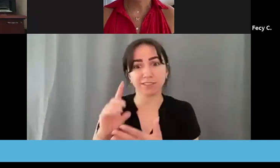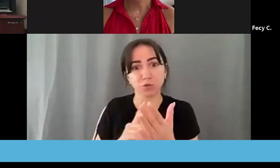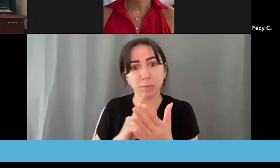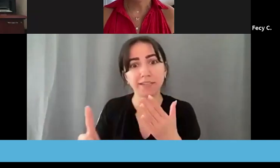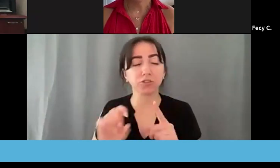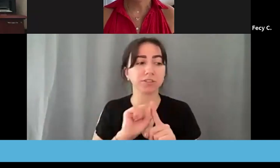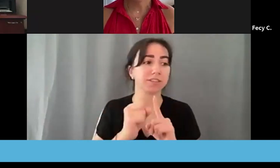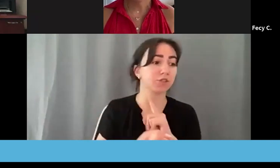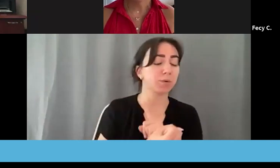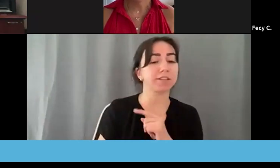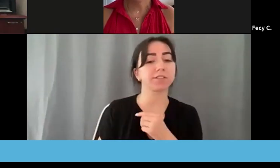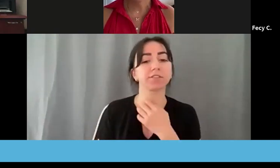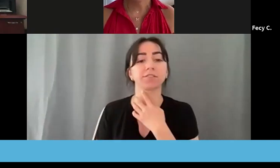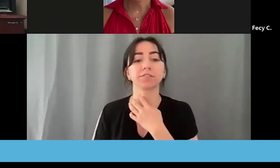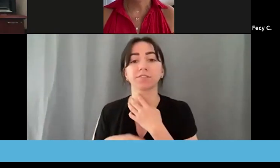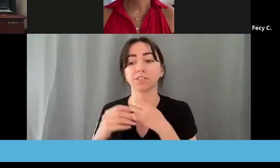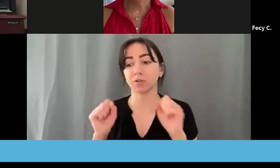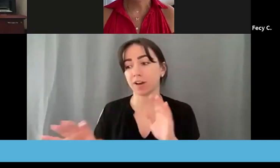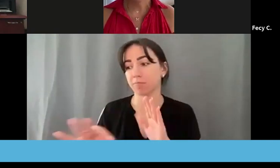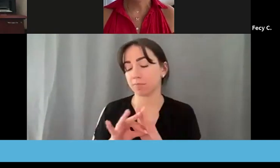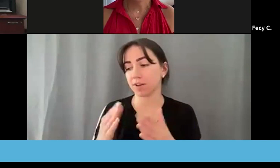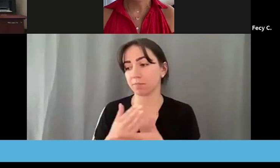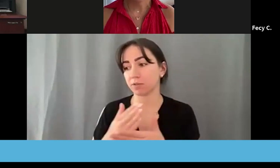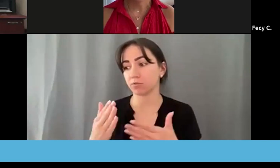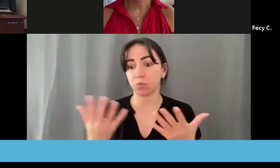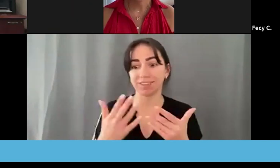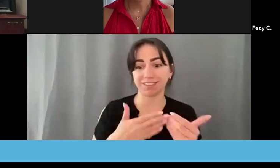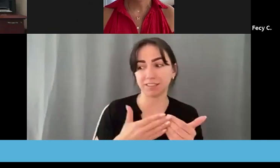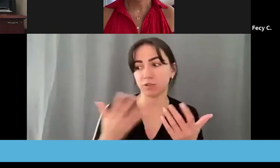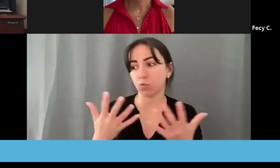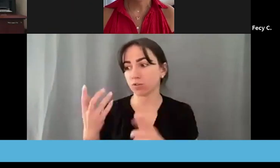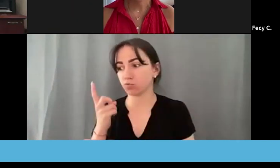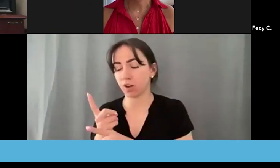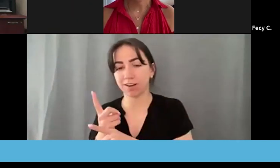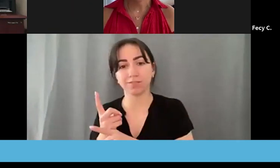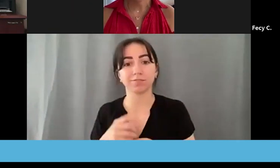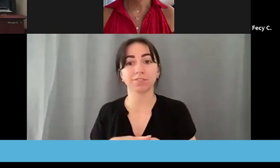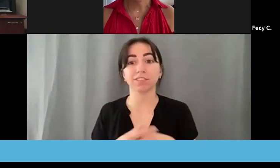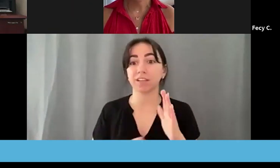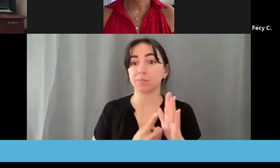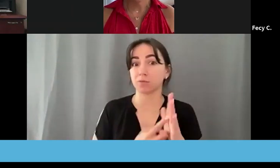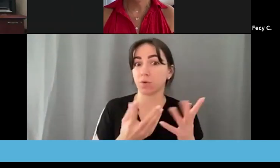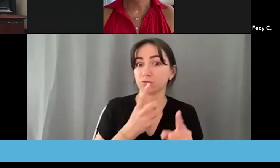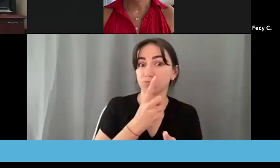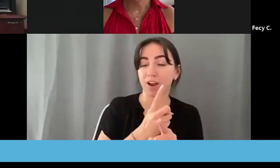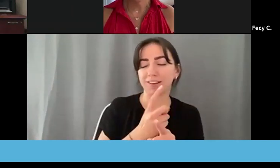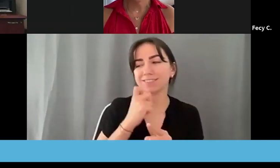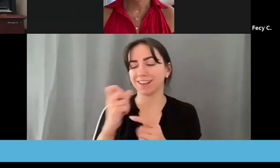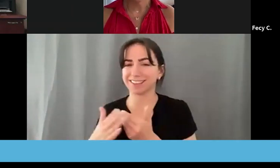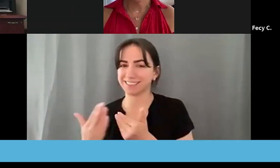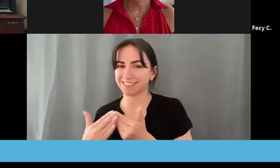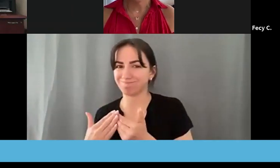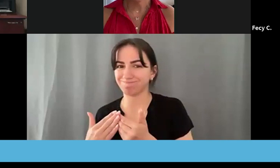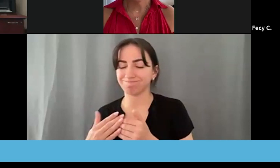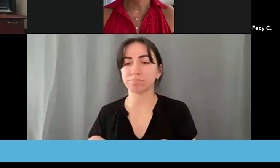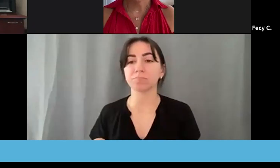or situations where you can choose between what is easy and what is right. And a lot of the times what's right is not always the easiest path, but you